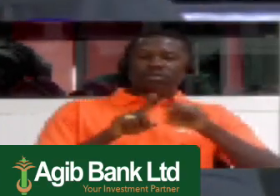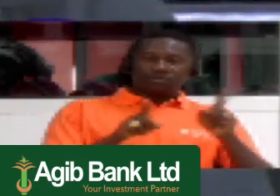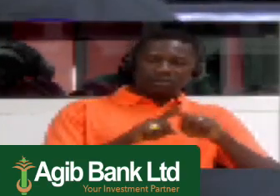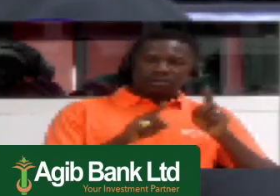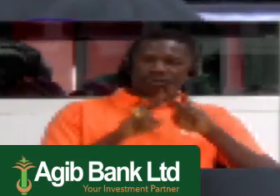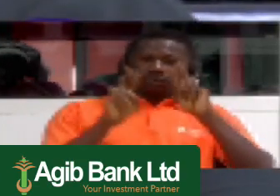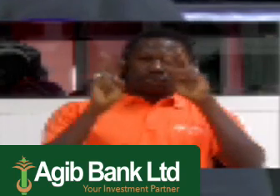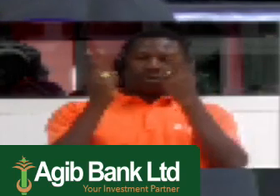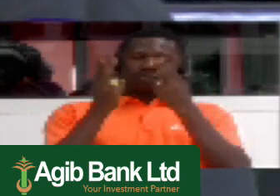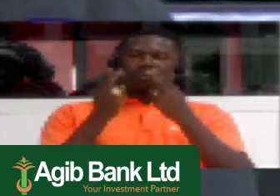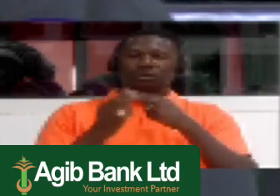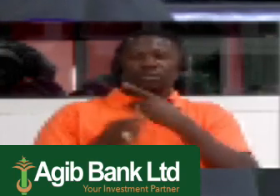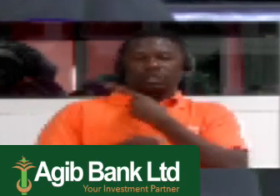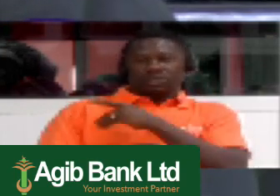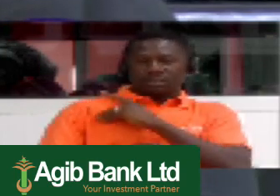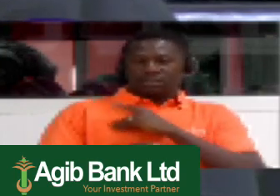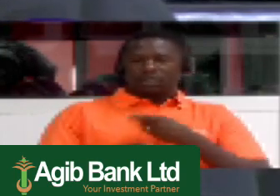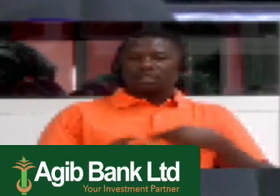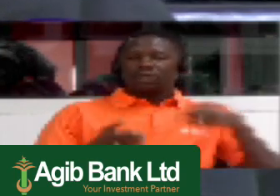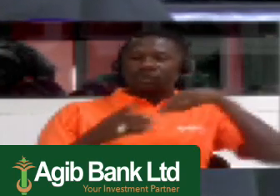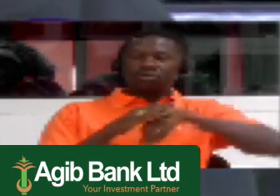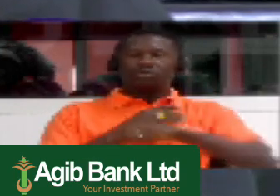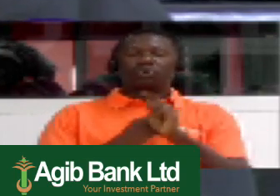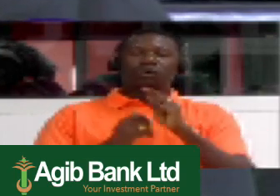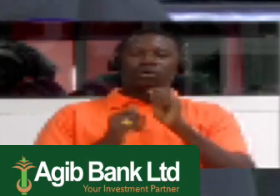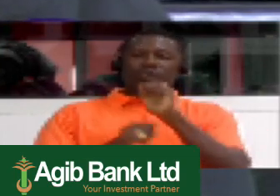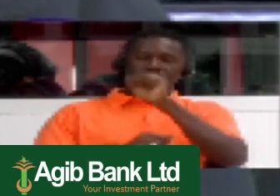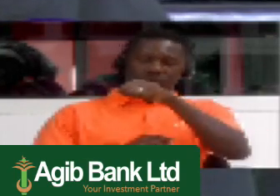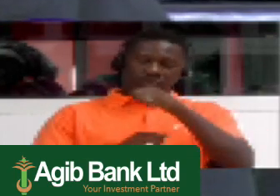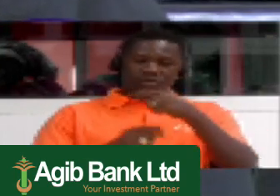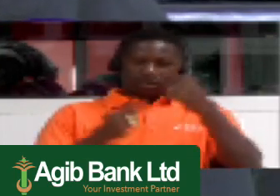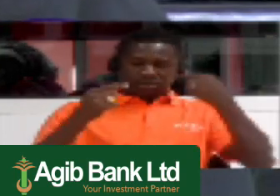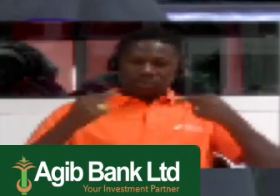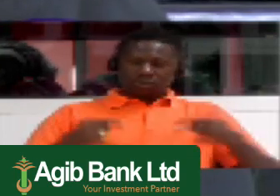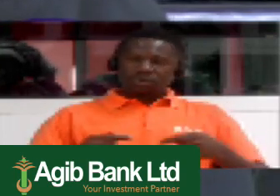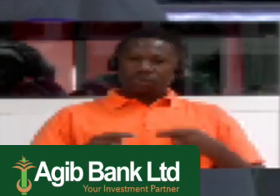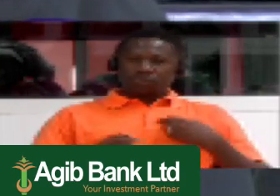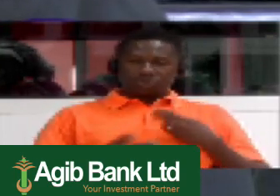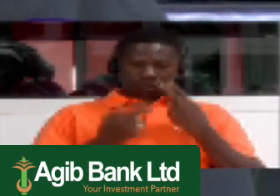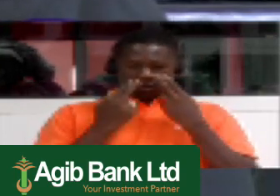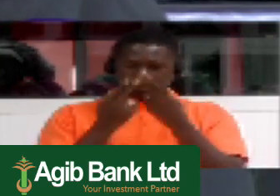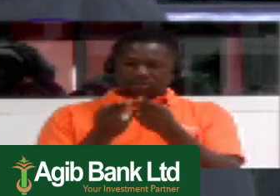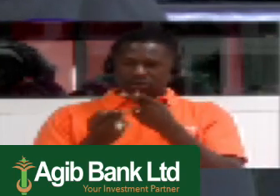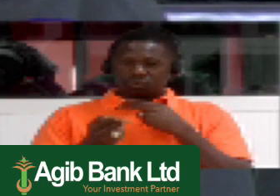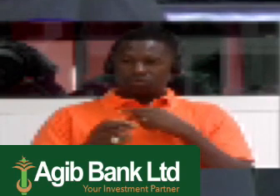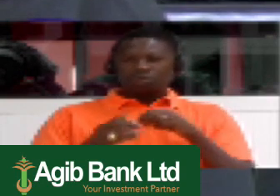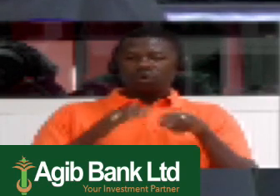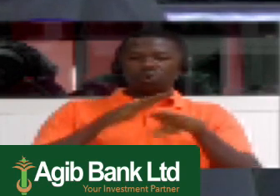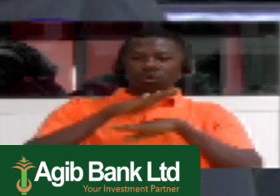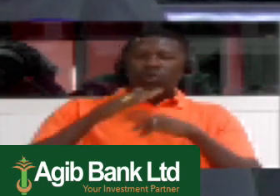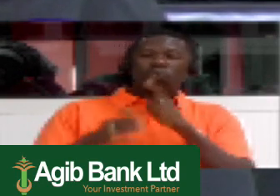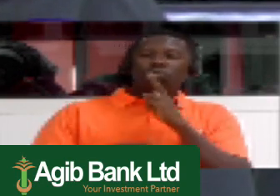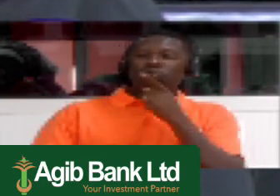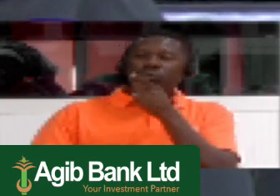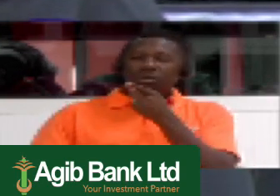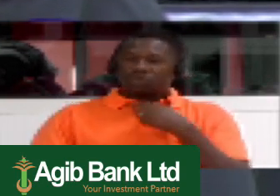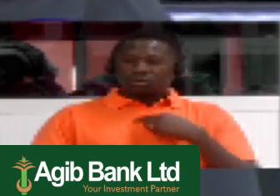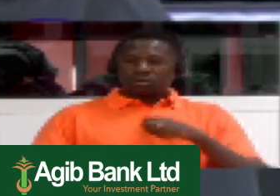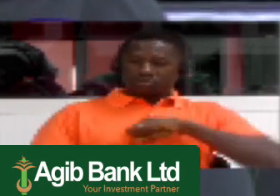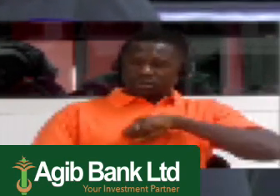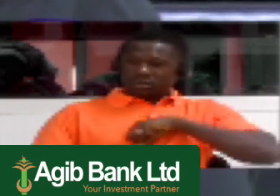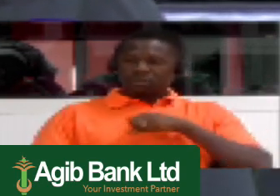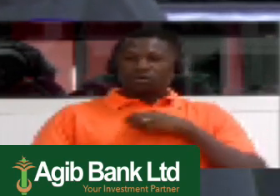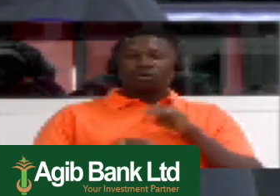treating in your testimony. We will look at your biographical information, which includes your personal information,